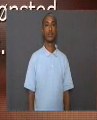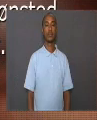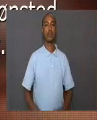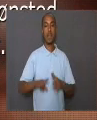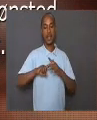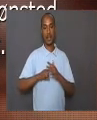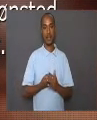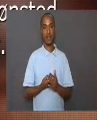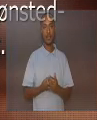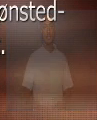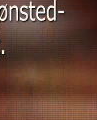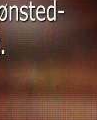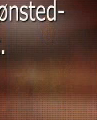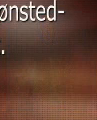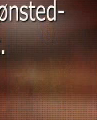Begin.